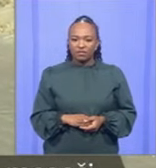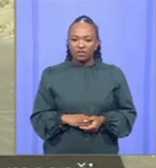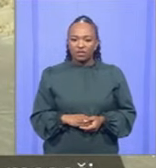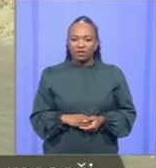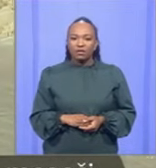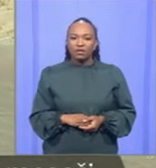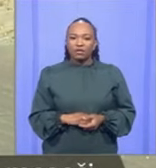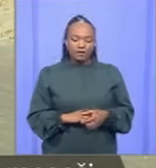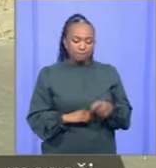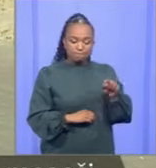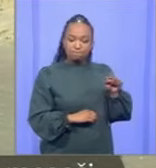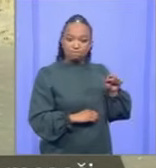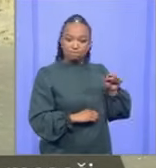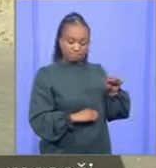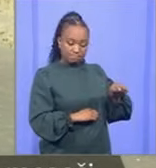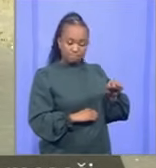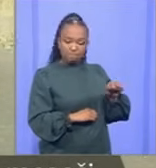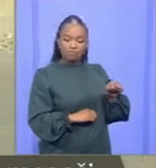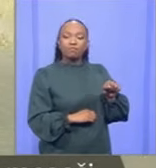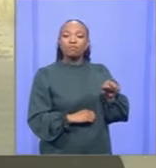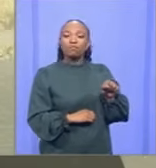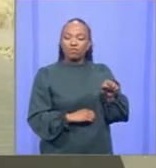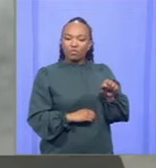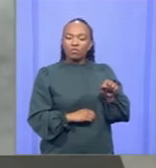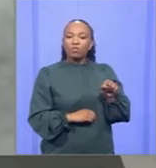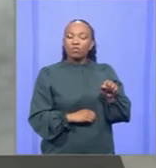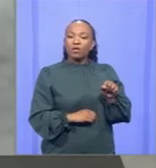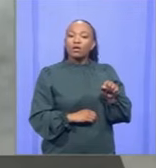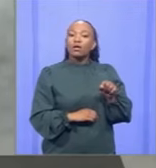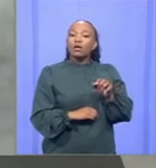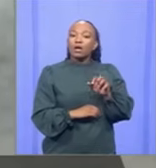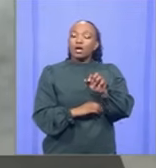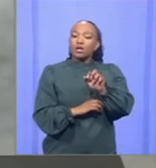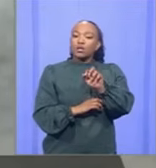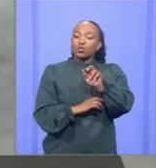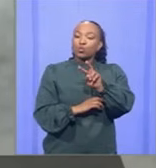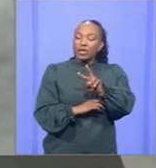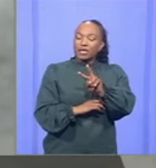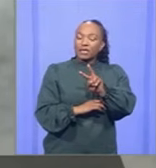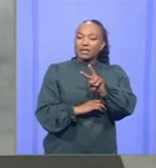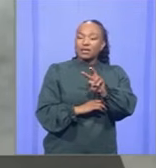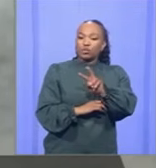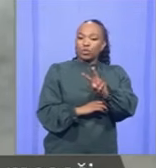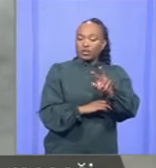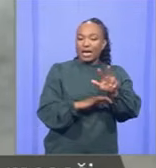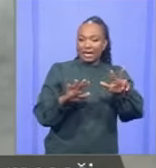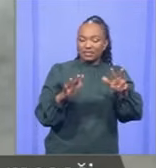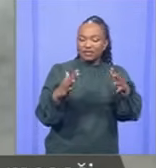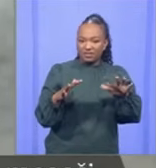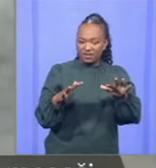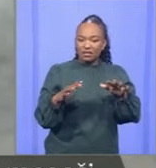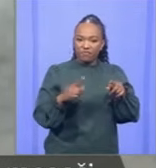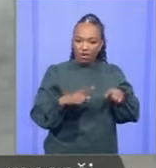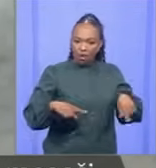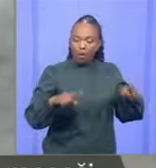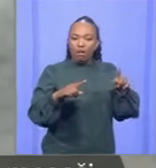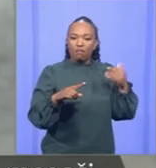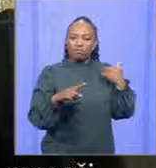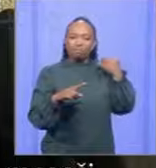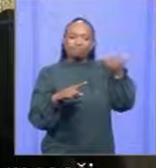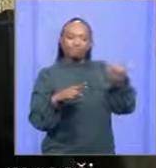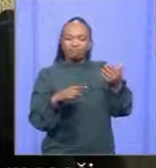Mamerotse ke mongwe wa metse e 29 e laolwang ke Royal Bafokeng Administration. Motse yono o na le sebaka sa dikgwedi